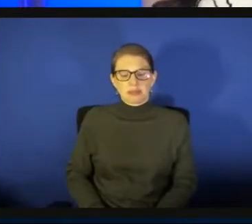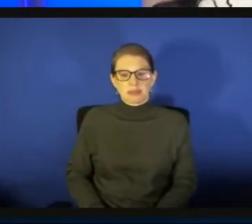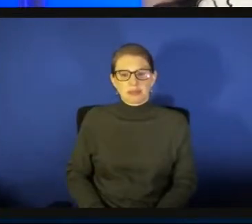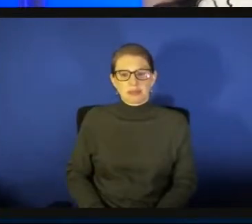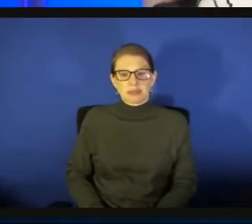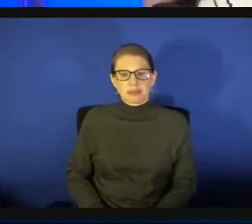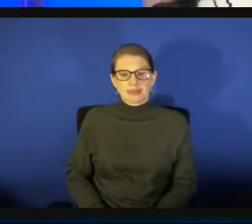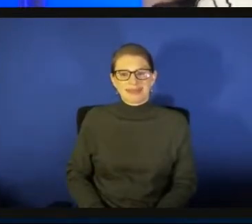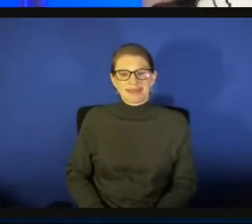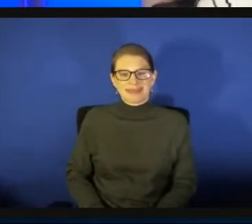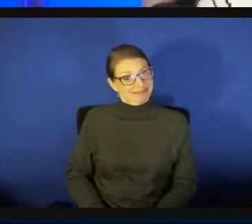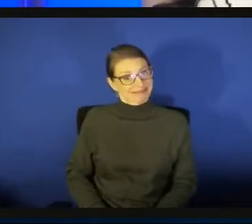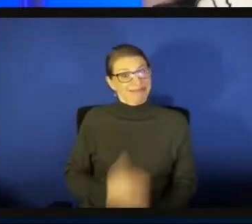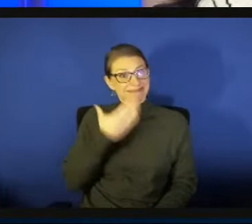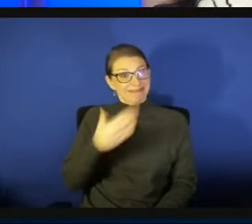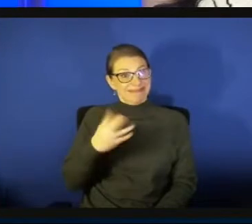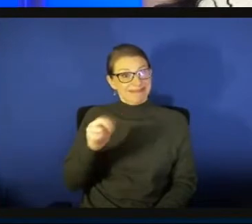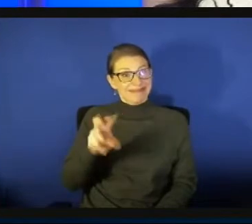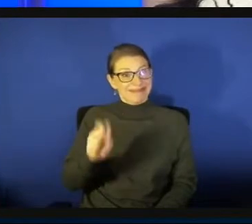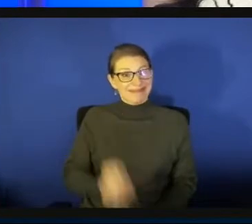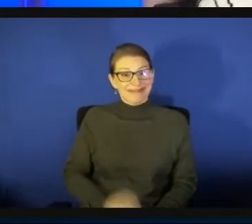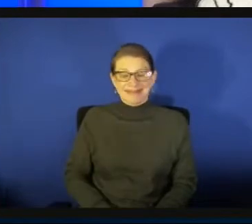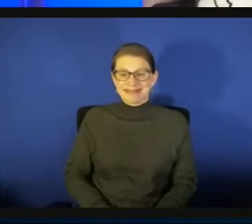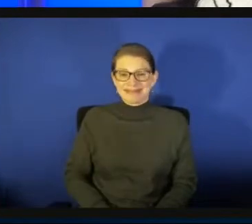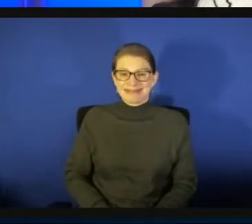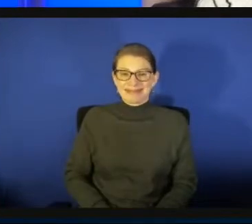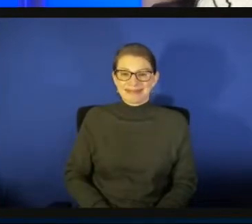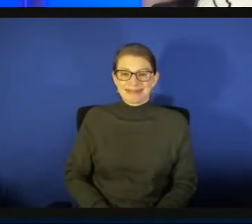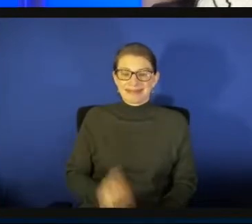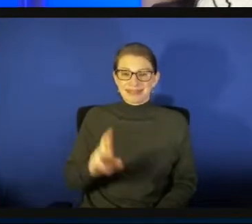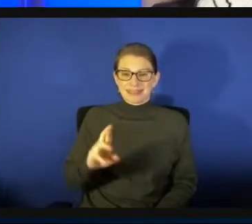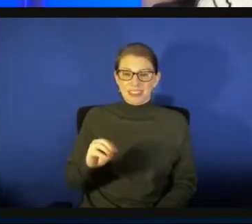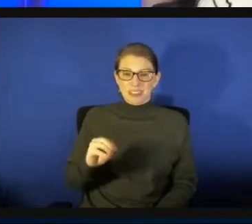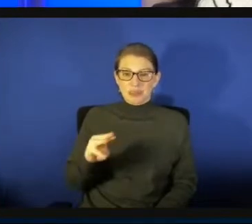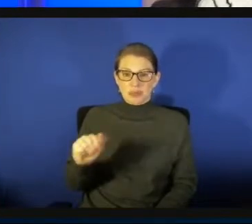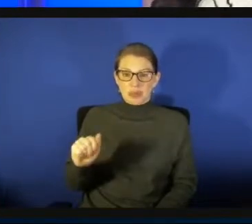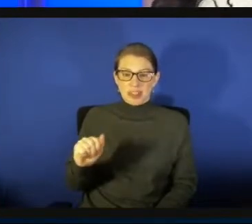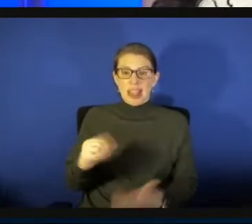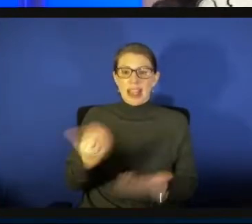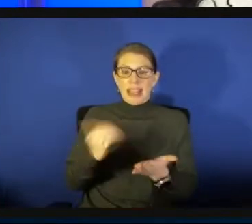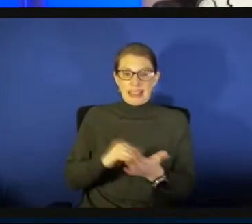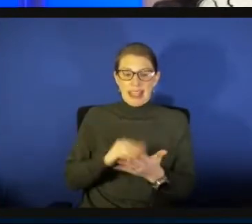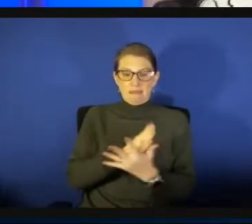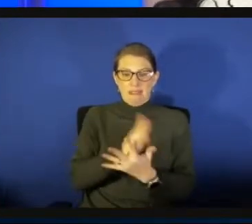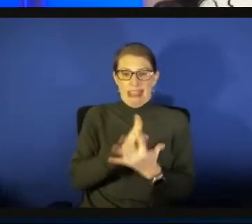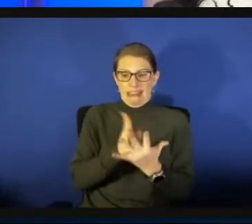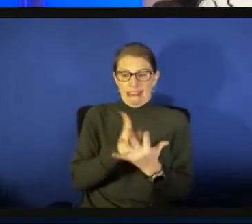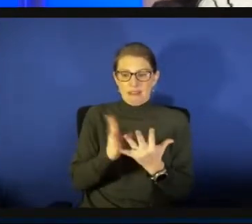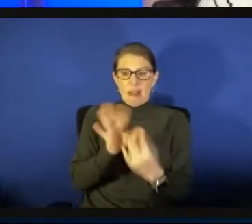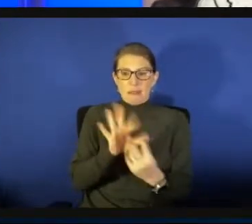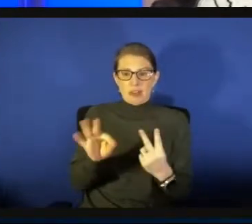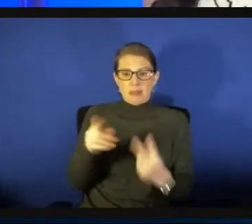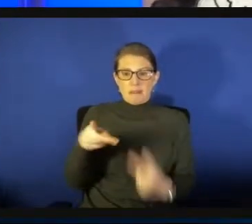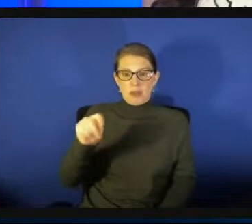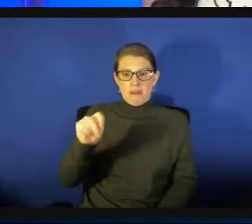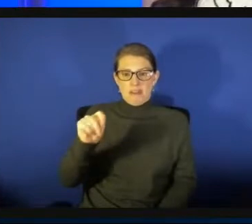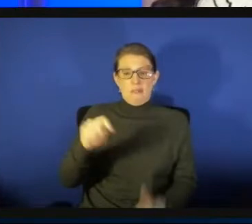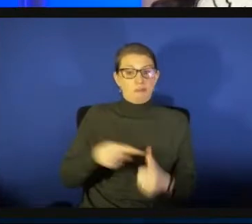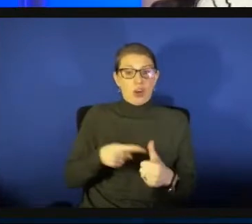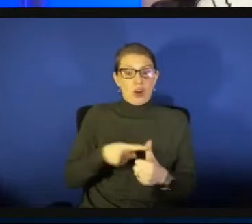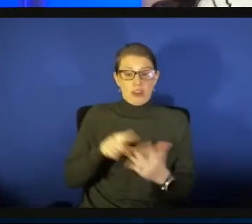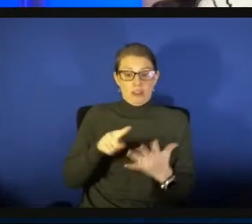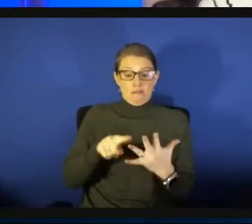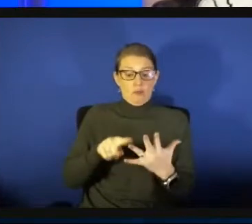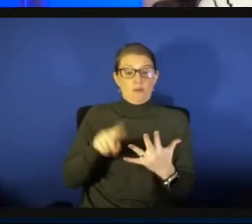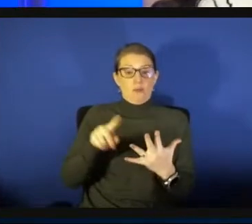say, as like Roma went through again 5 modalities, and proton beam was the